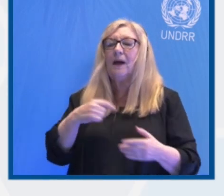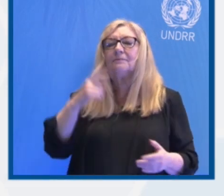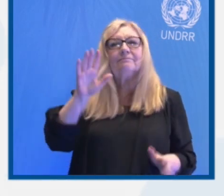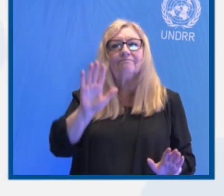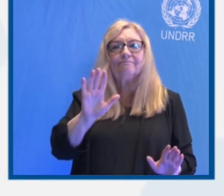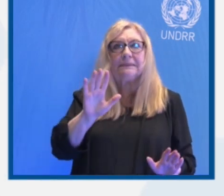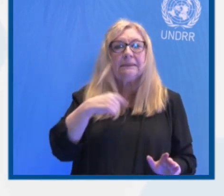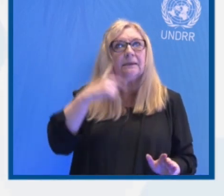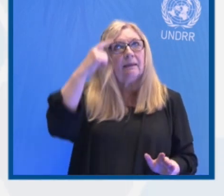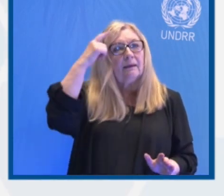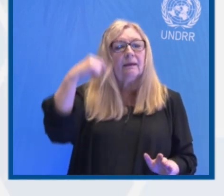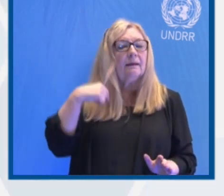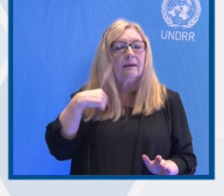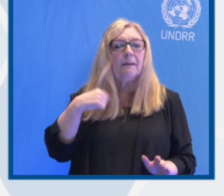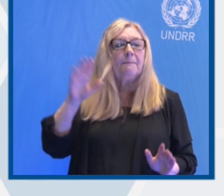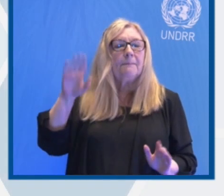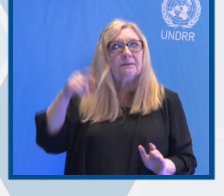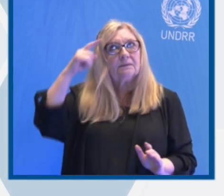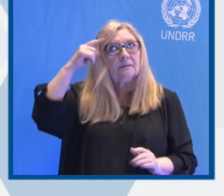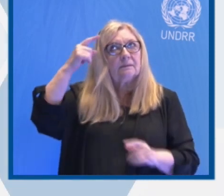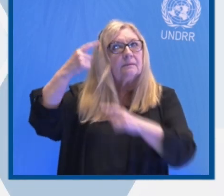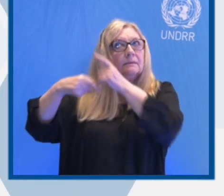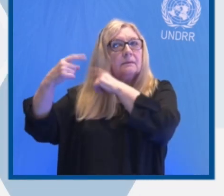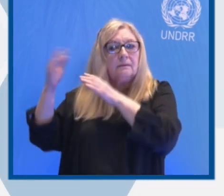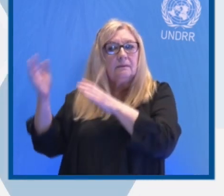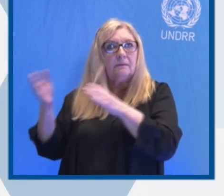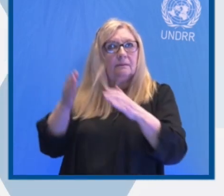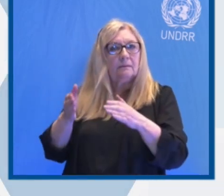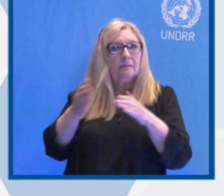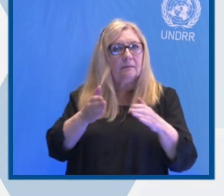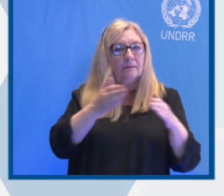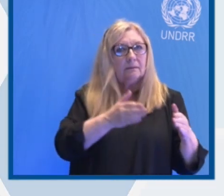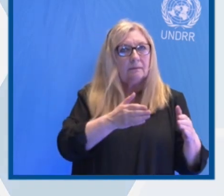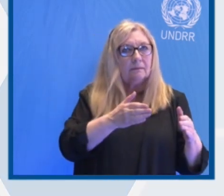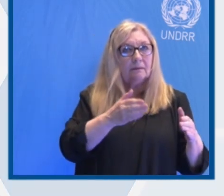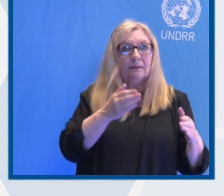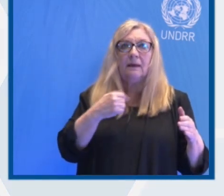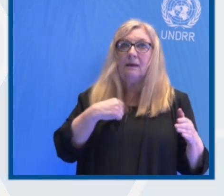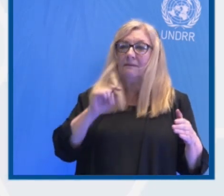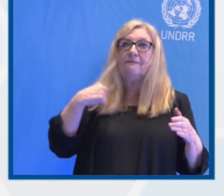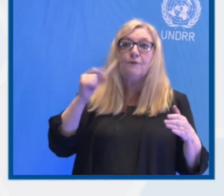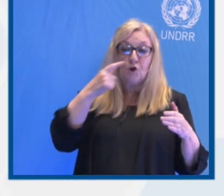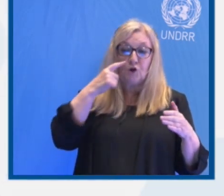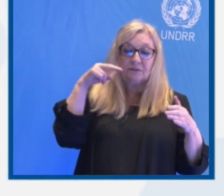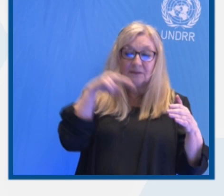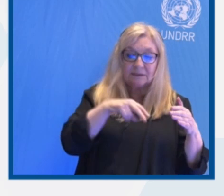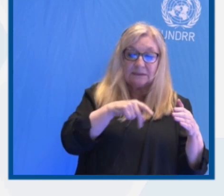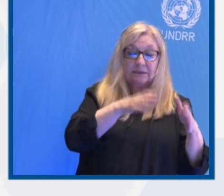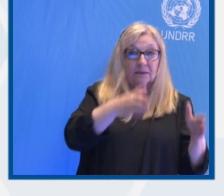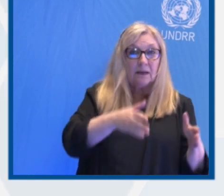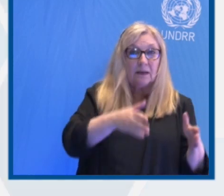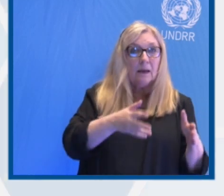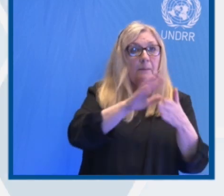enough time in the other phases. And if we did so, we would build more resiliency into the system. We